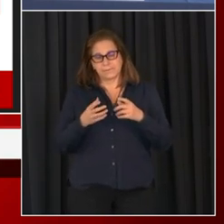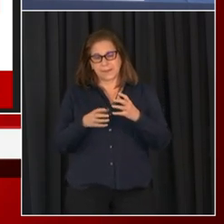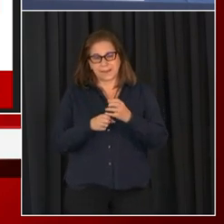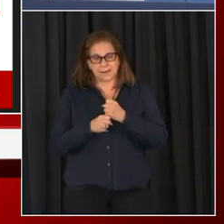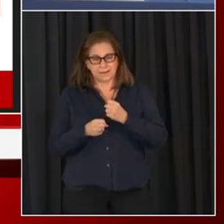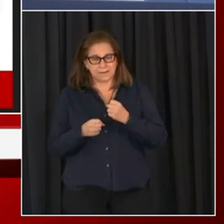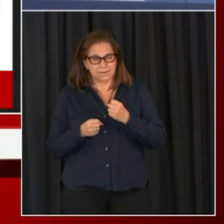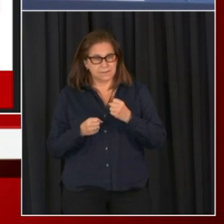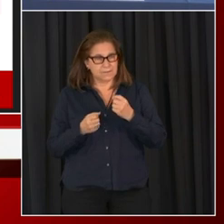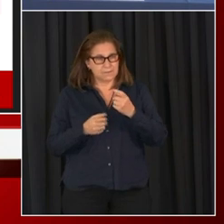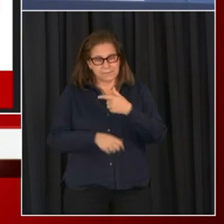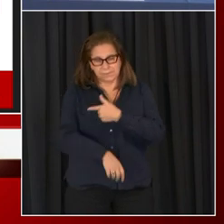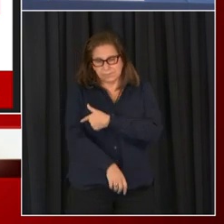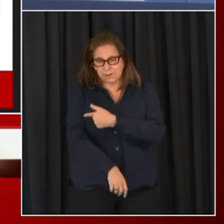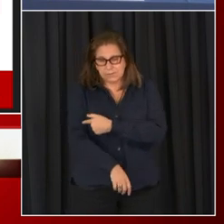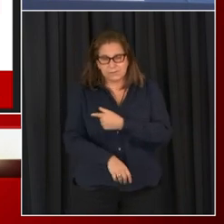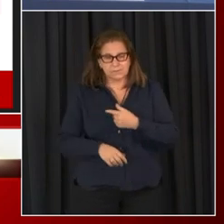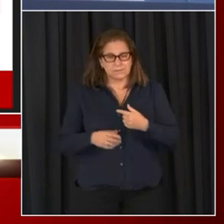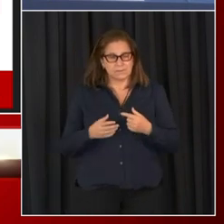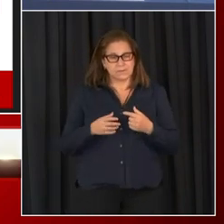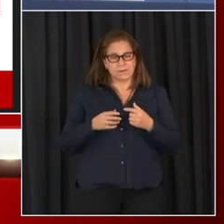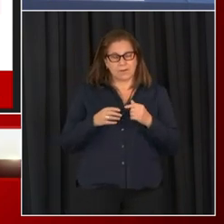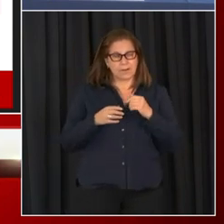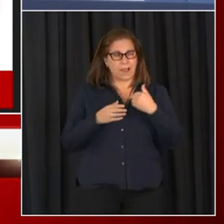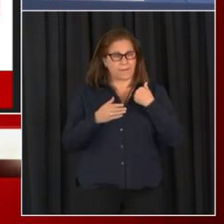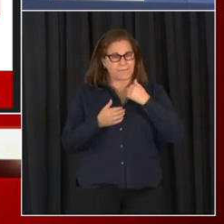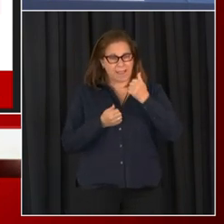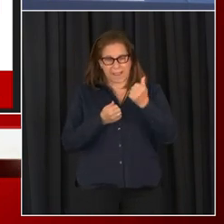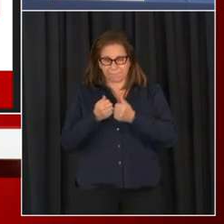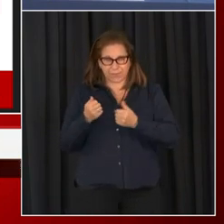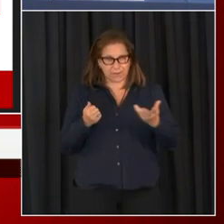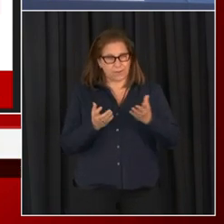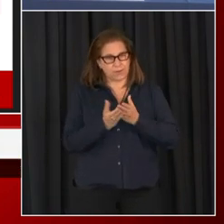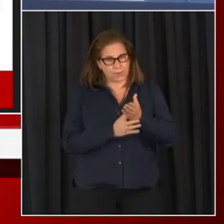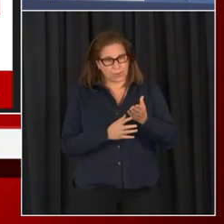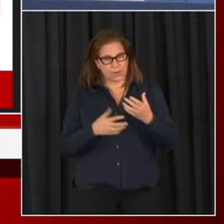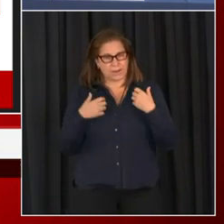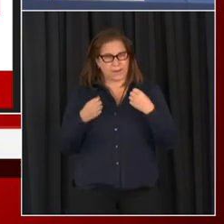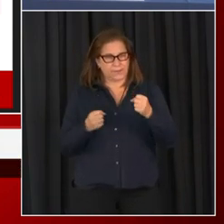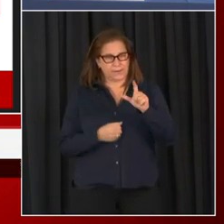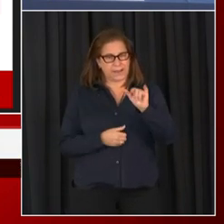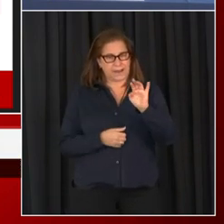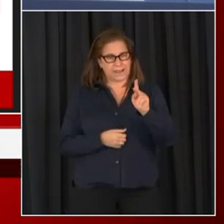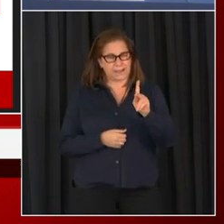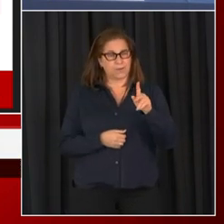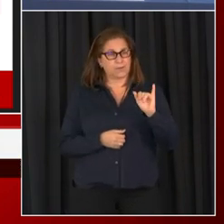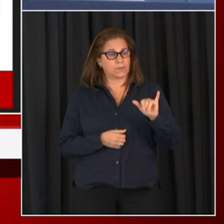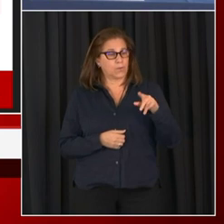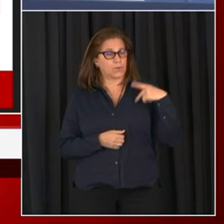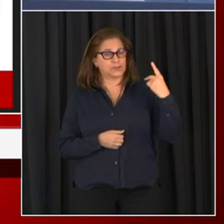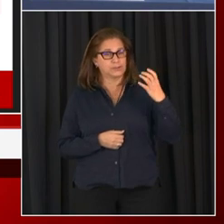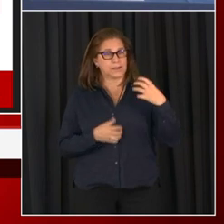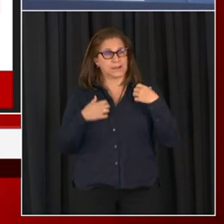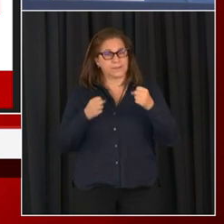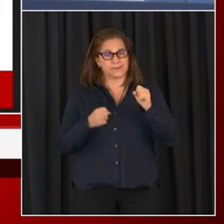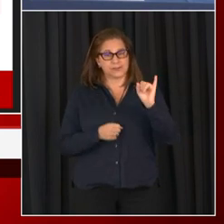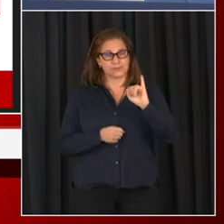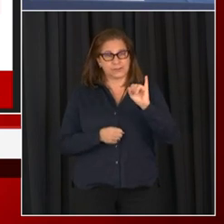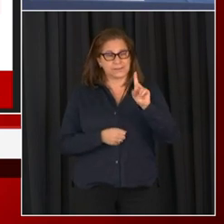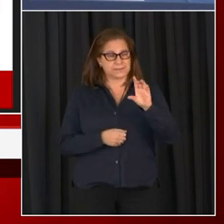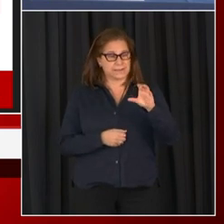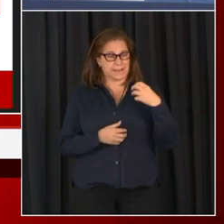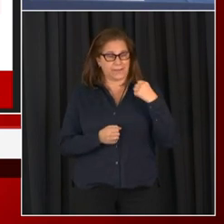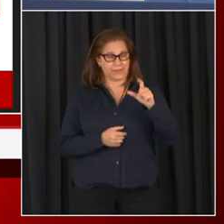Health Link and all health plans in DC cover those services at no cost to you, no